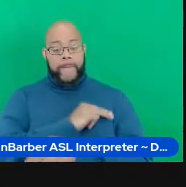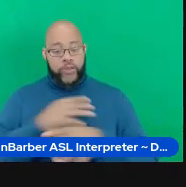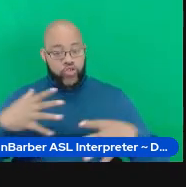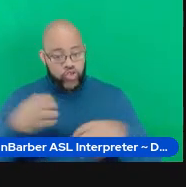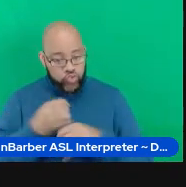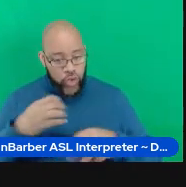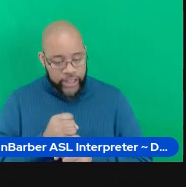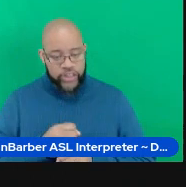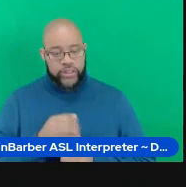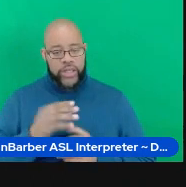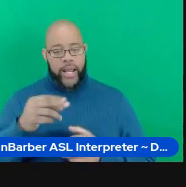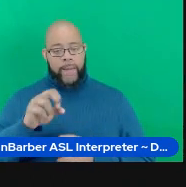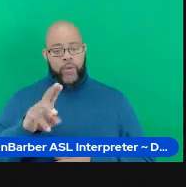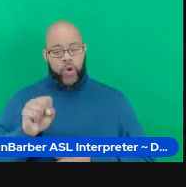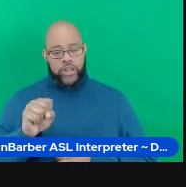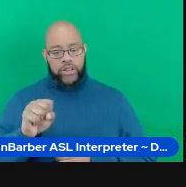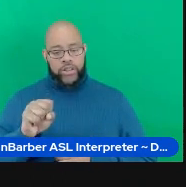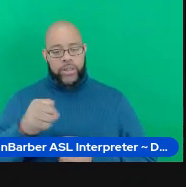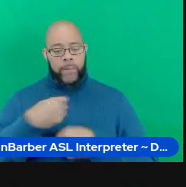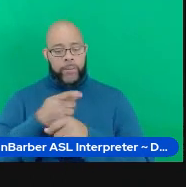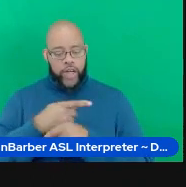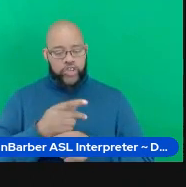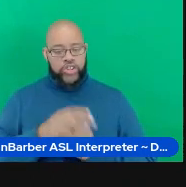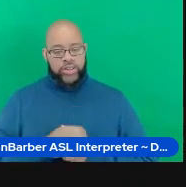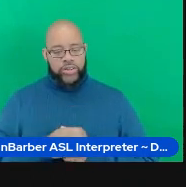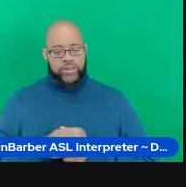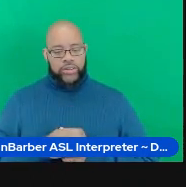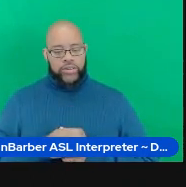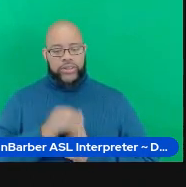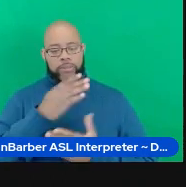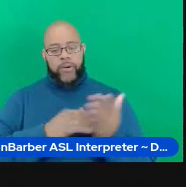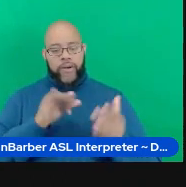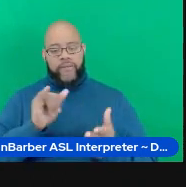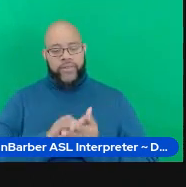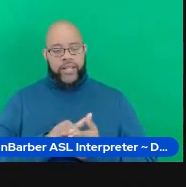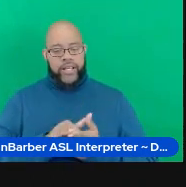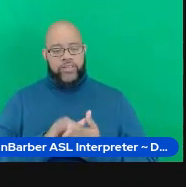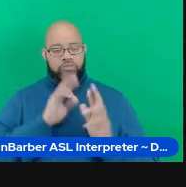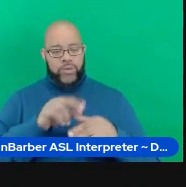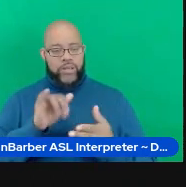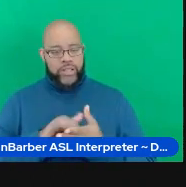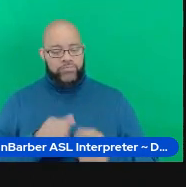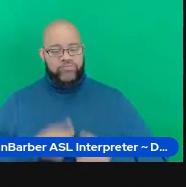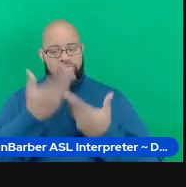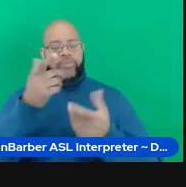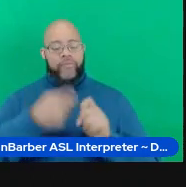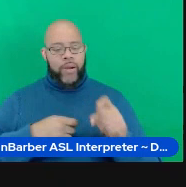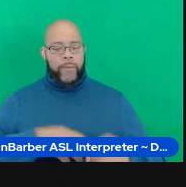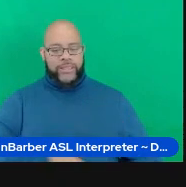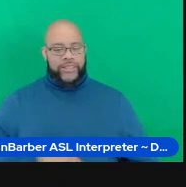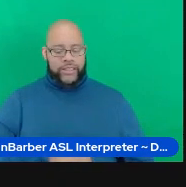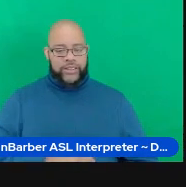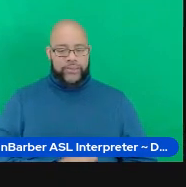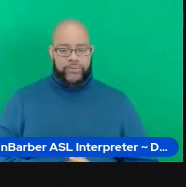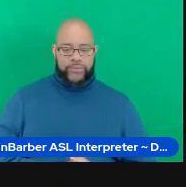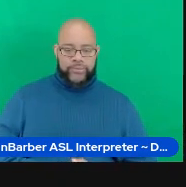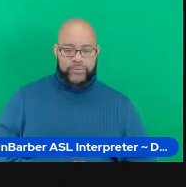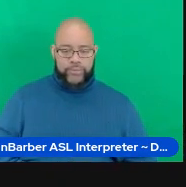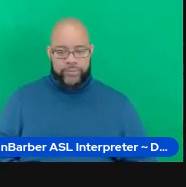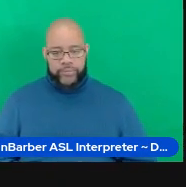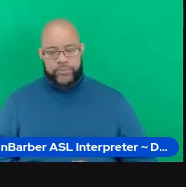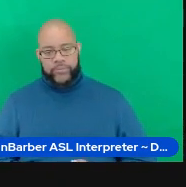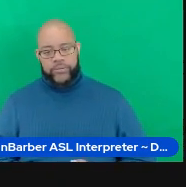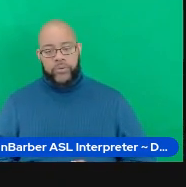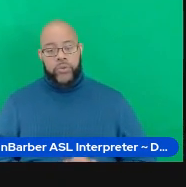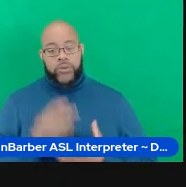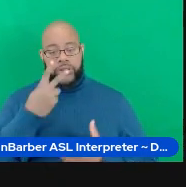mucus production by goblet cells in the gut. And so this is part of the weep and sweep response that expels helminths from the intestines. So we wanted to see